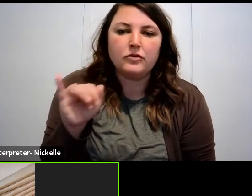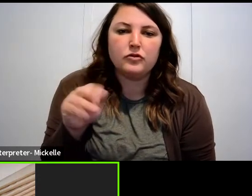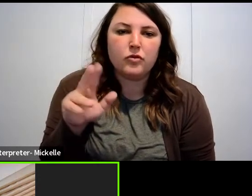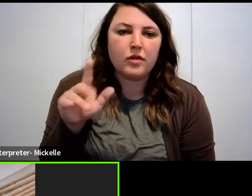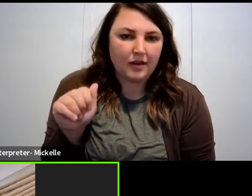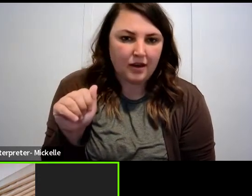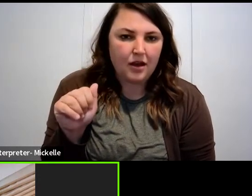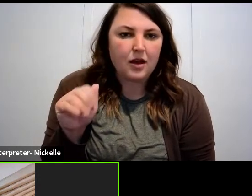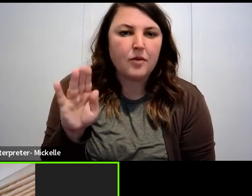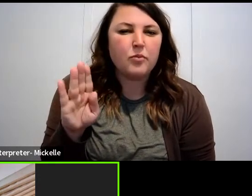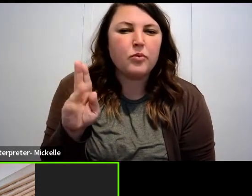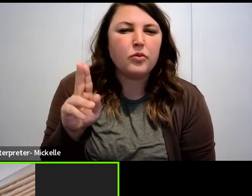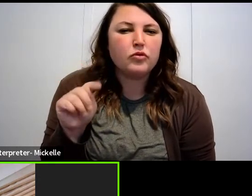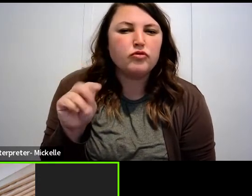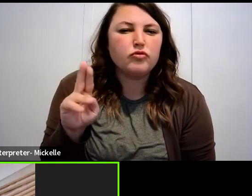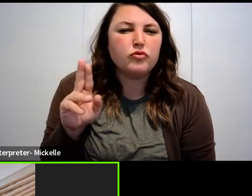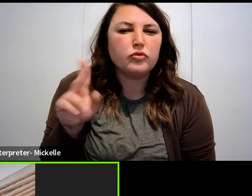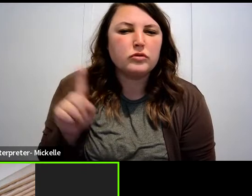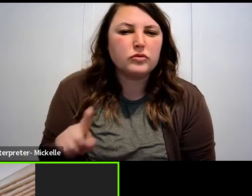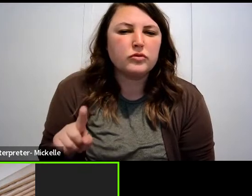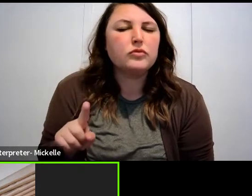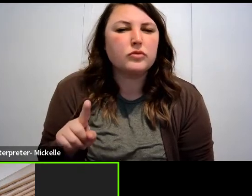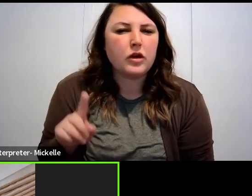Lebanese artist.